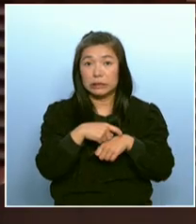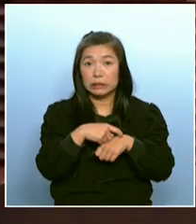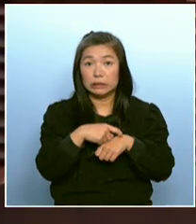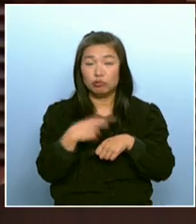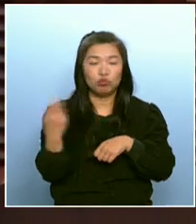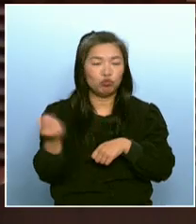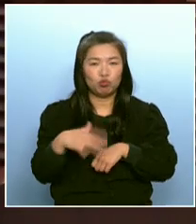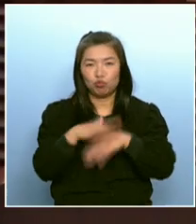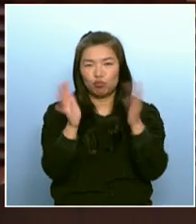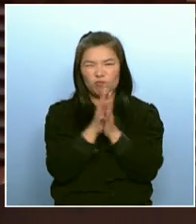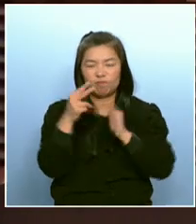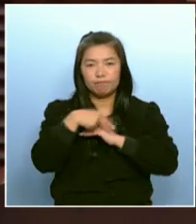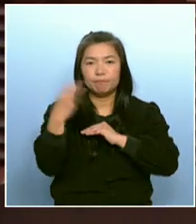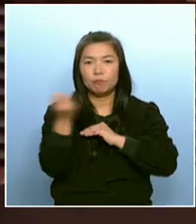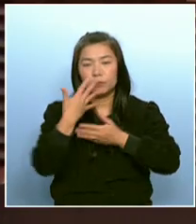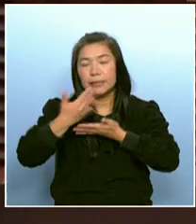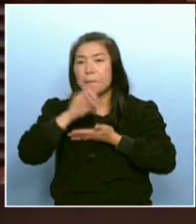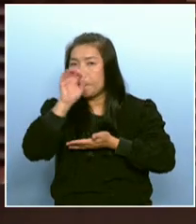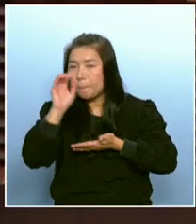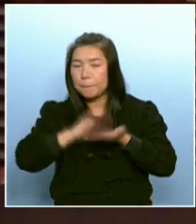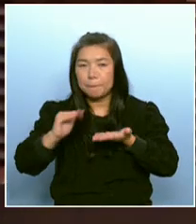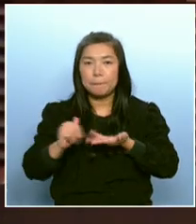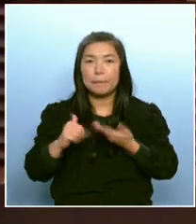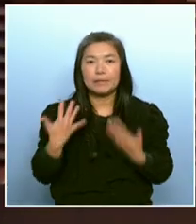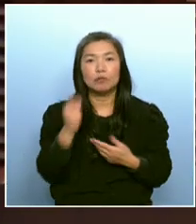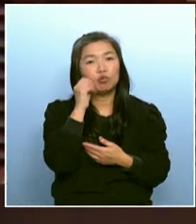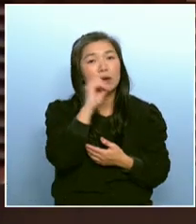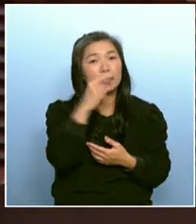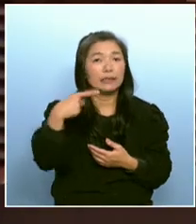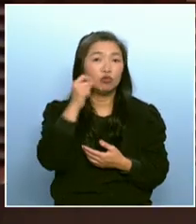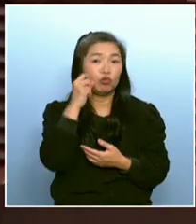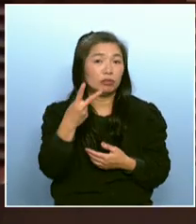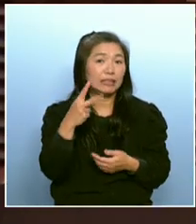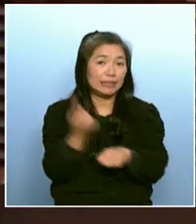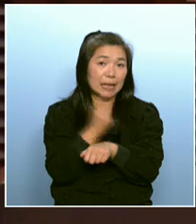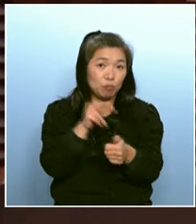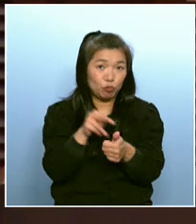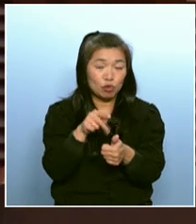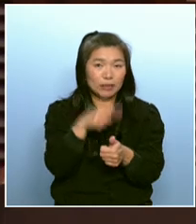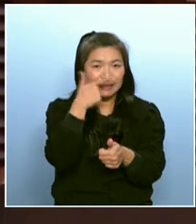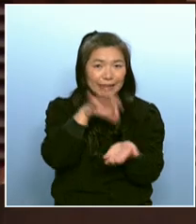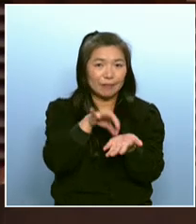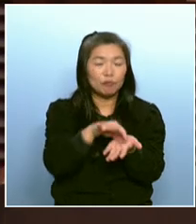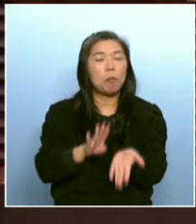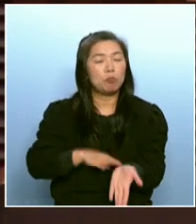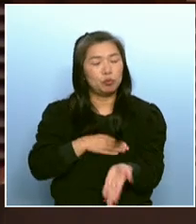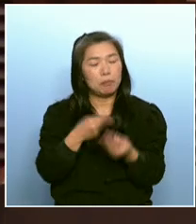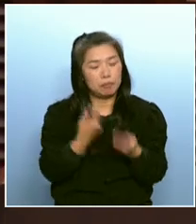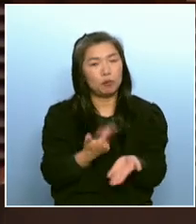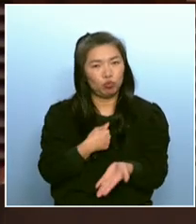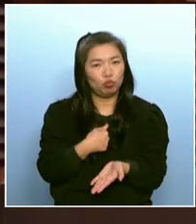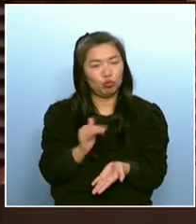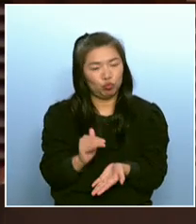in the vicinity on this. We will perhaps report on this at the Public Works Subcommittee meeting. To provide a